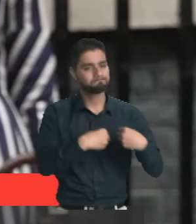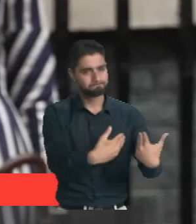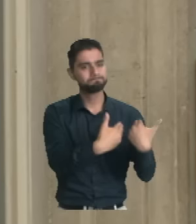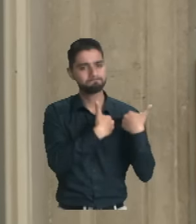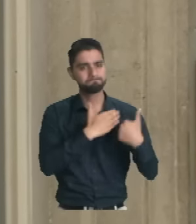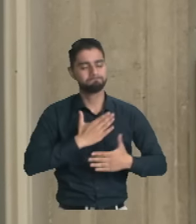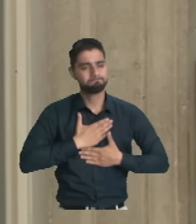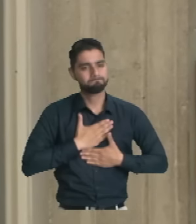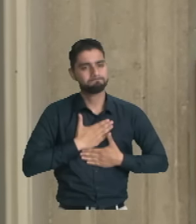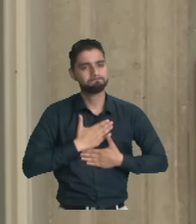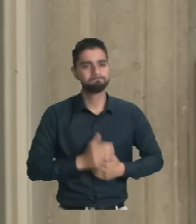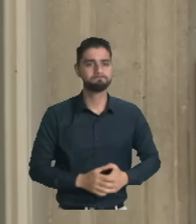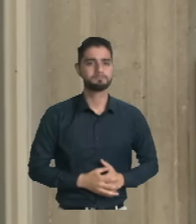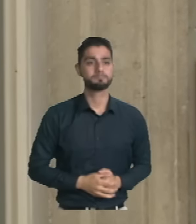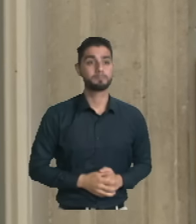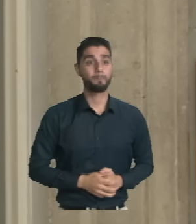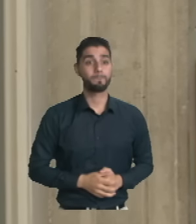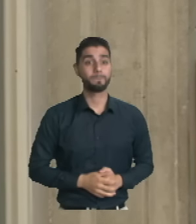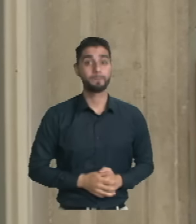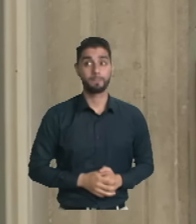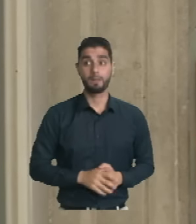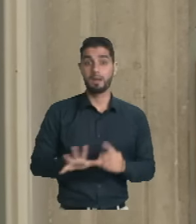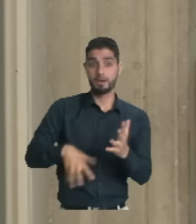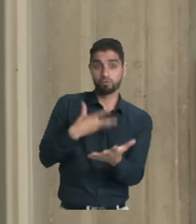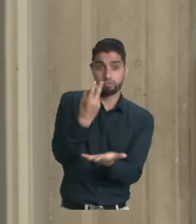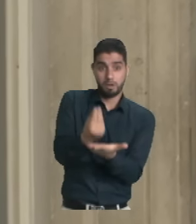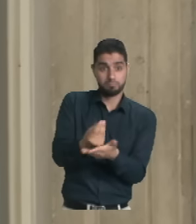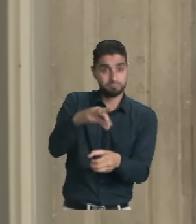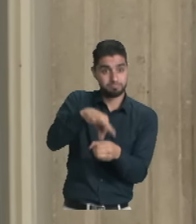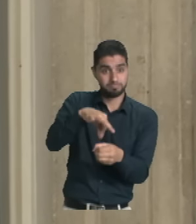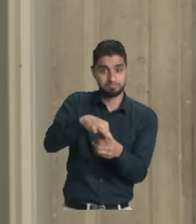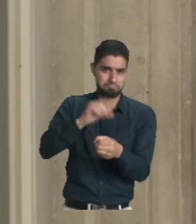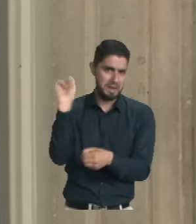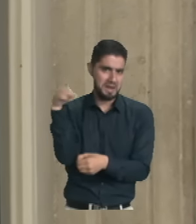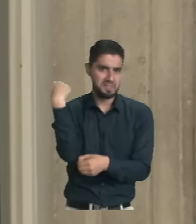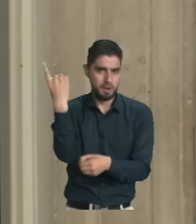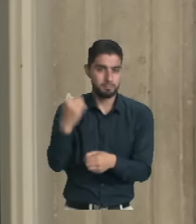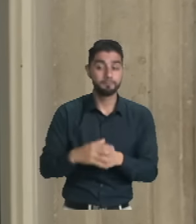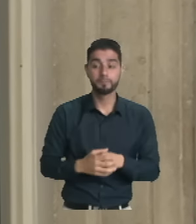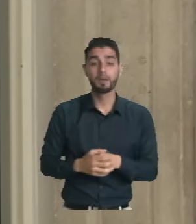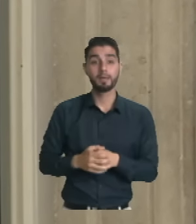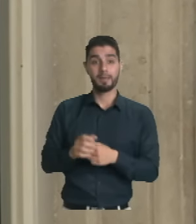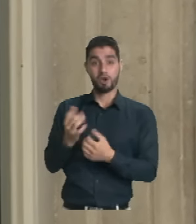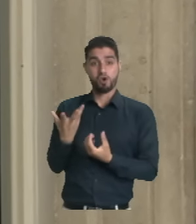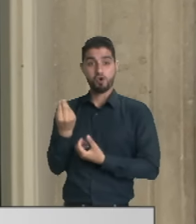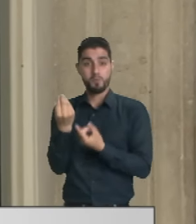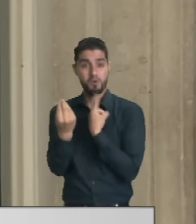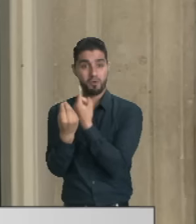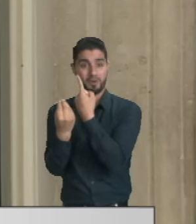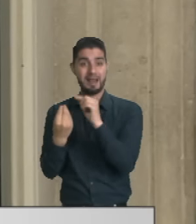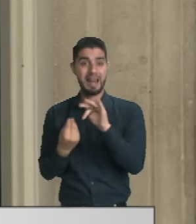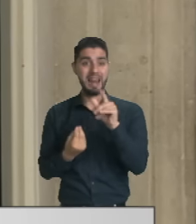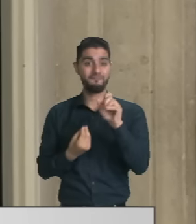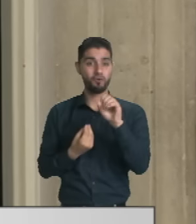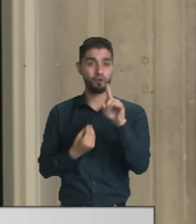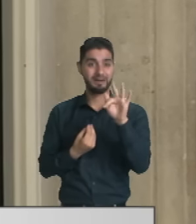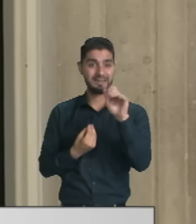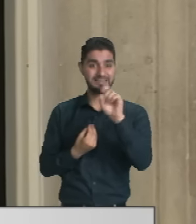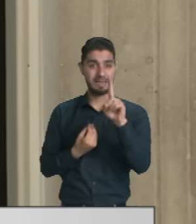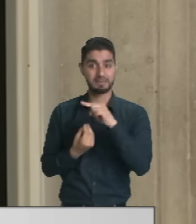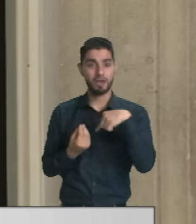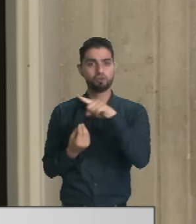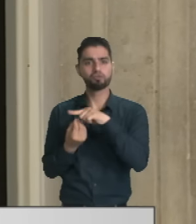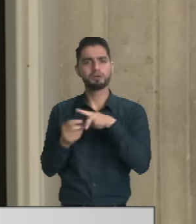loss. Según los resultados provisionales de las elecciones generales, en total los laboristas ocupan 402